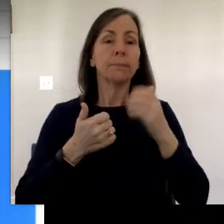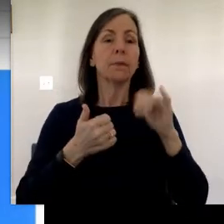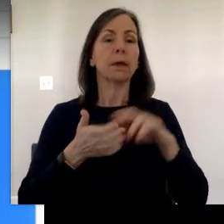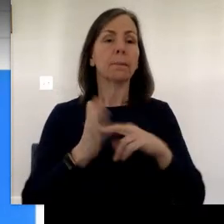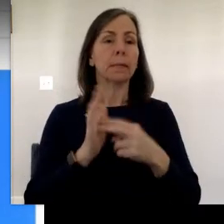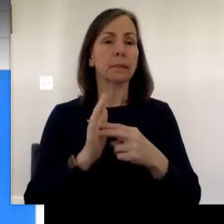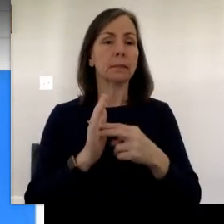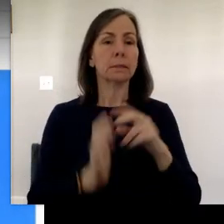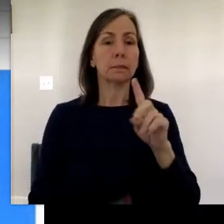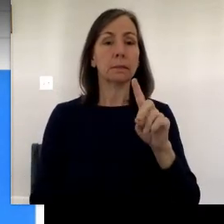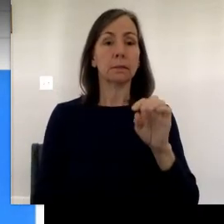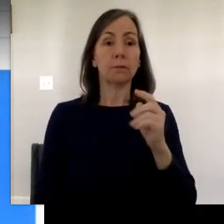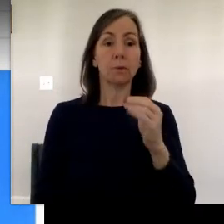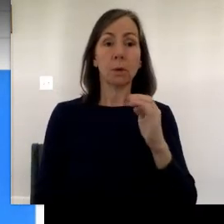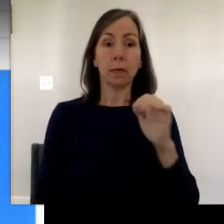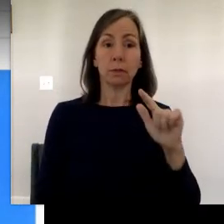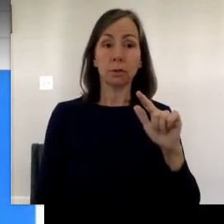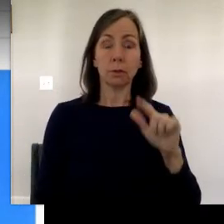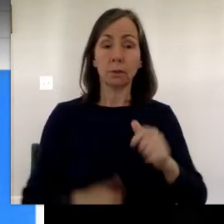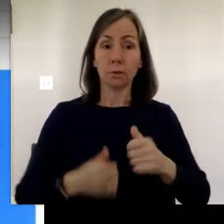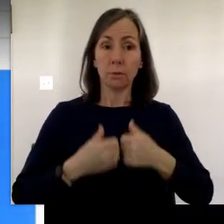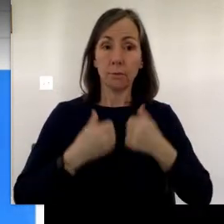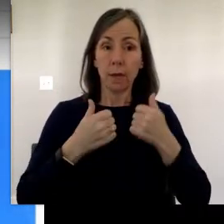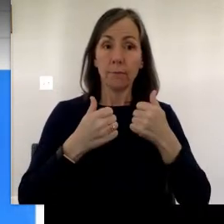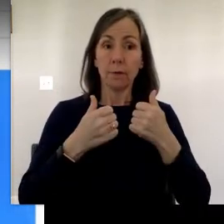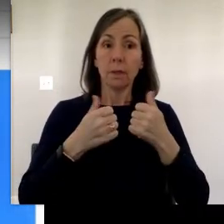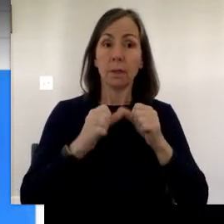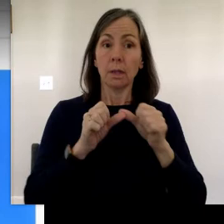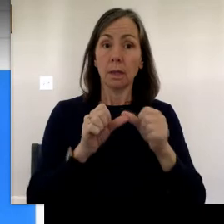differential survival and reproduction.